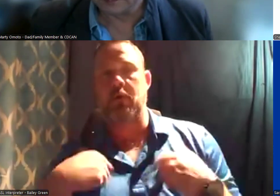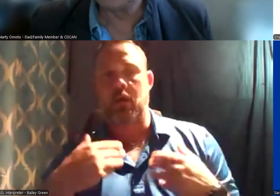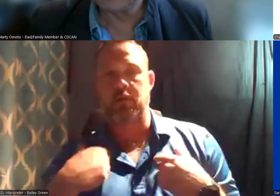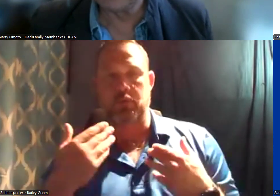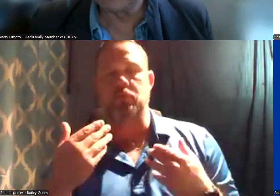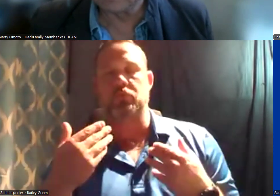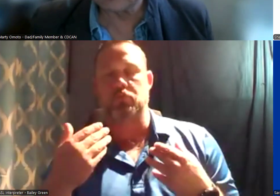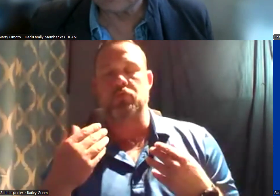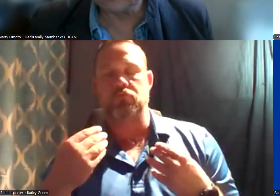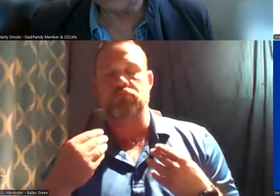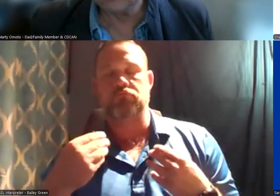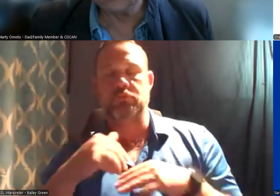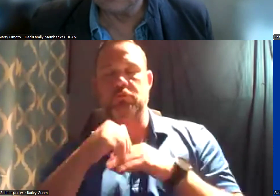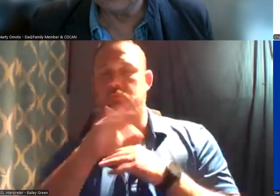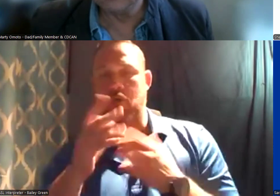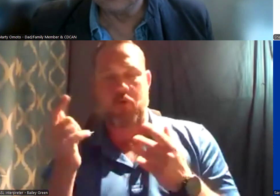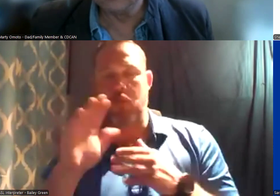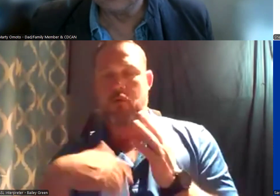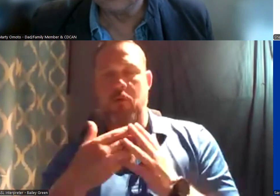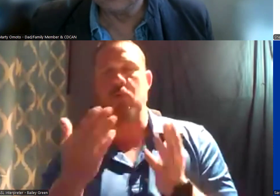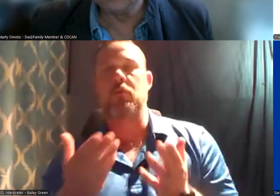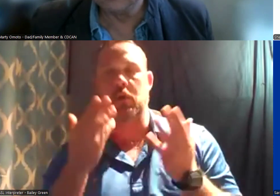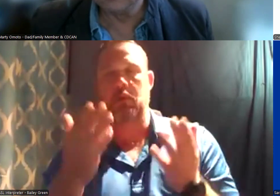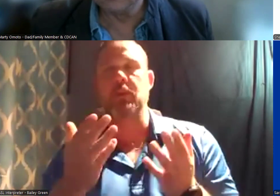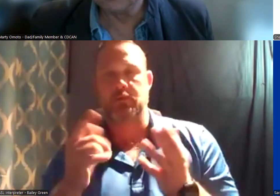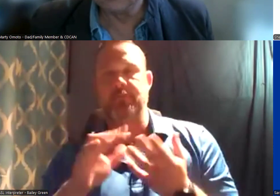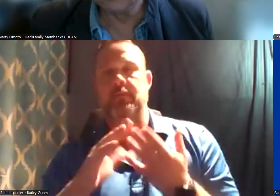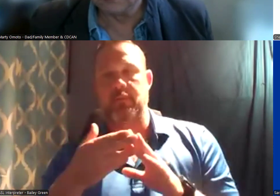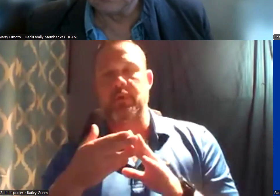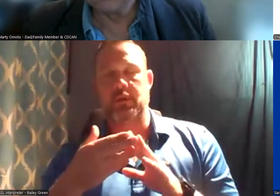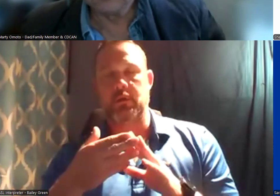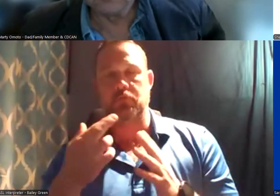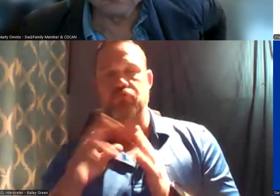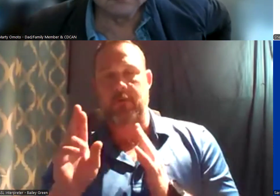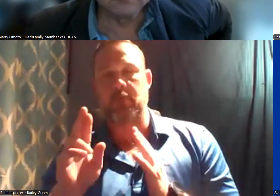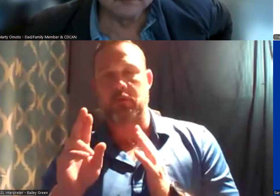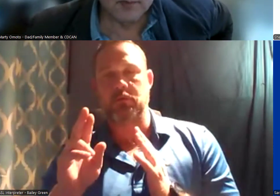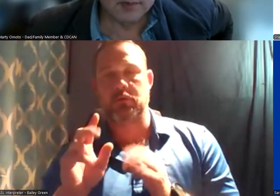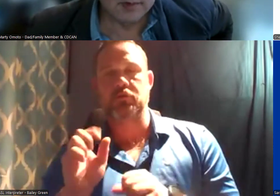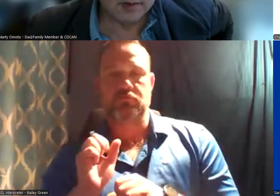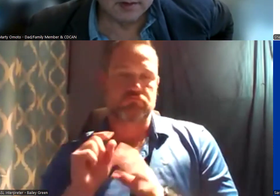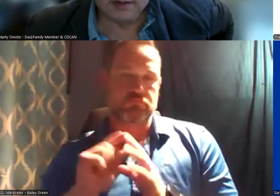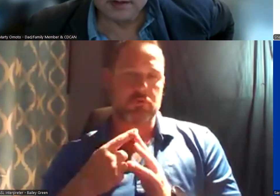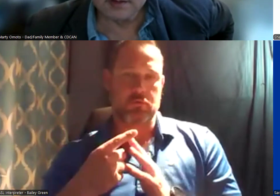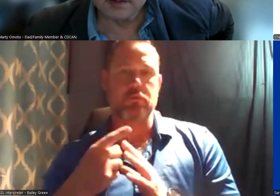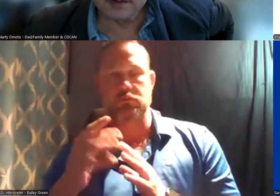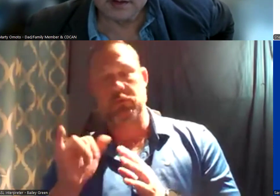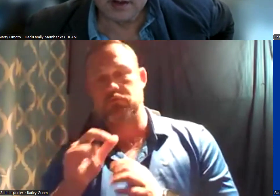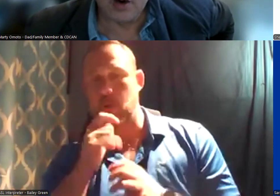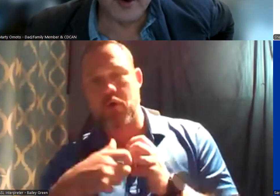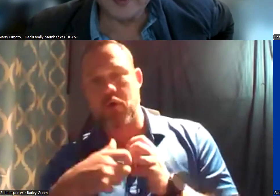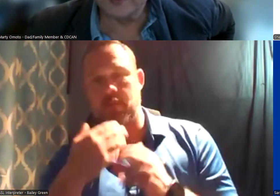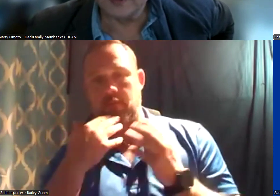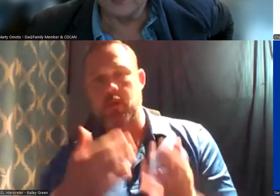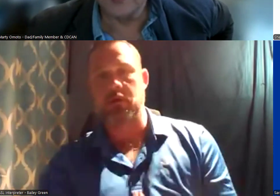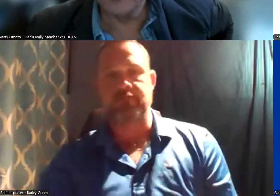along, all the recommendations that we've gotten from the committee just for his reference as they're embarking on their work. So that shouldn't be a problem. Thank